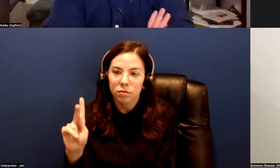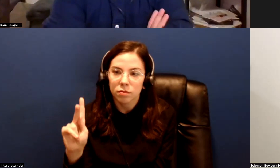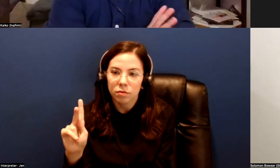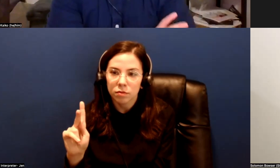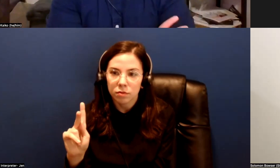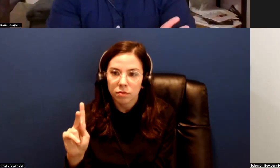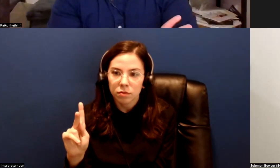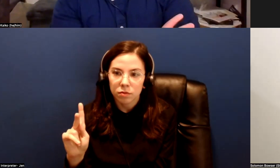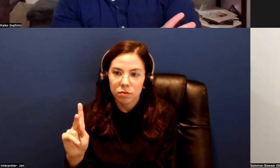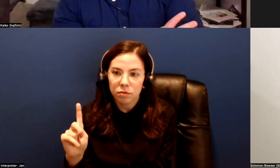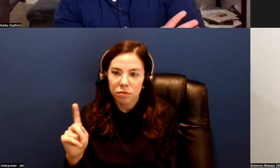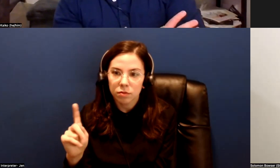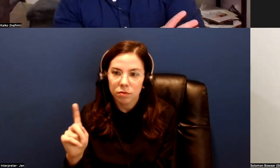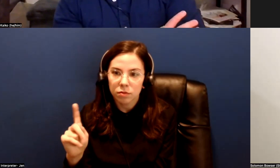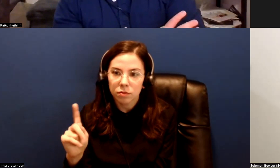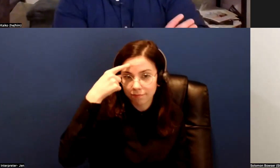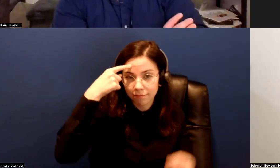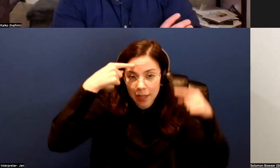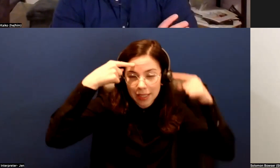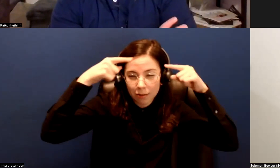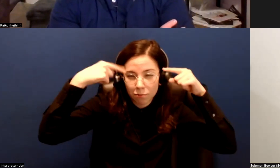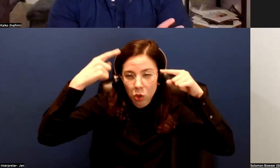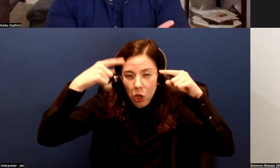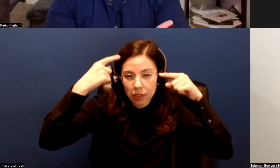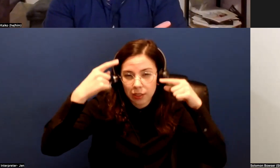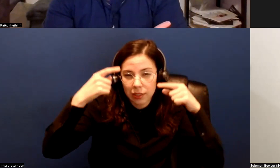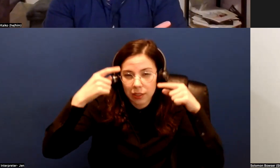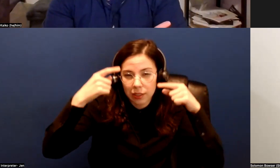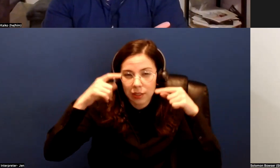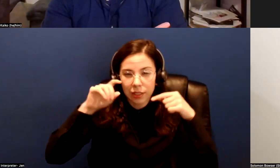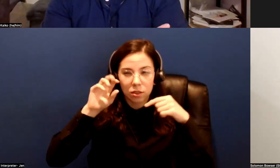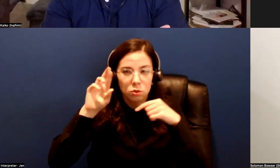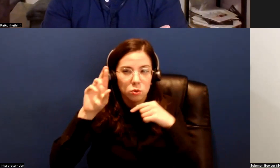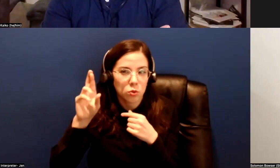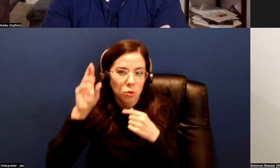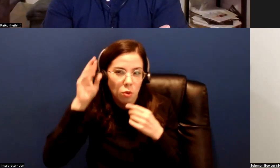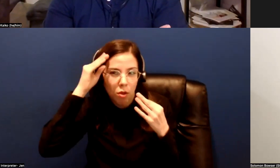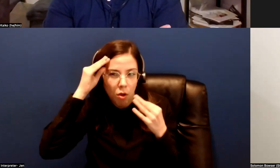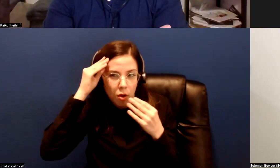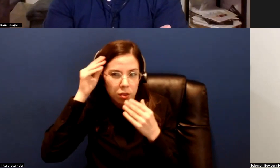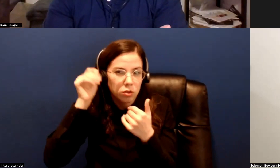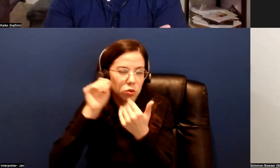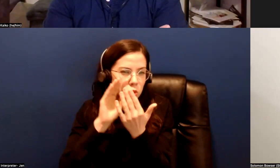Mental approaches, tools. I think